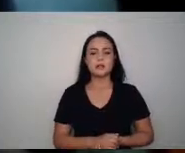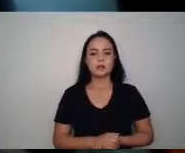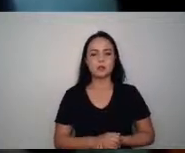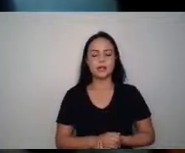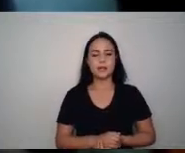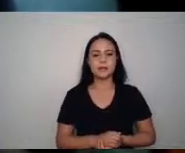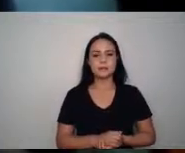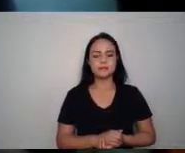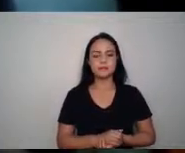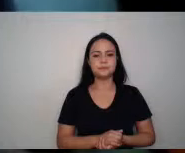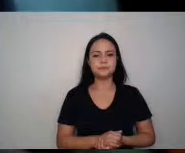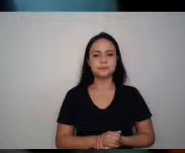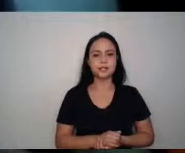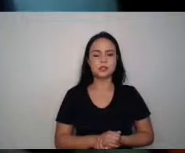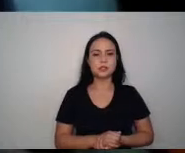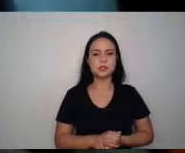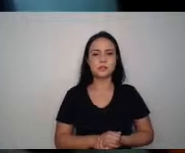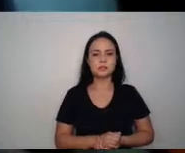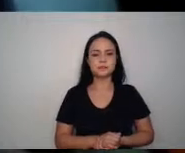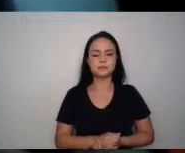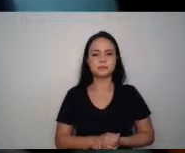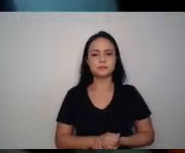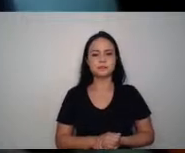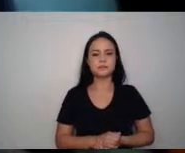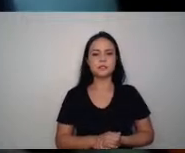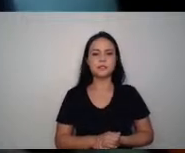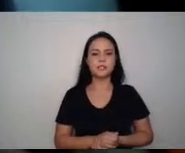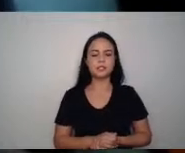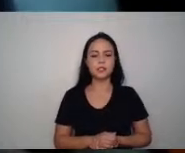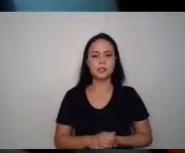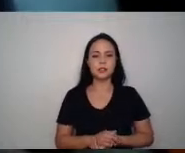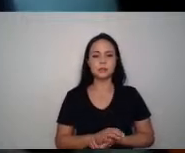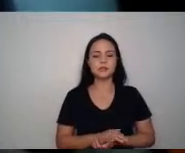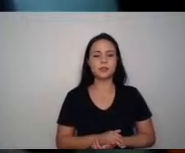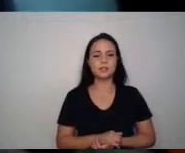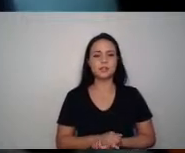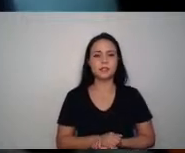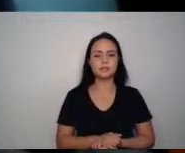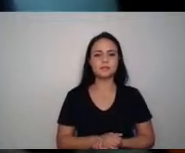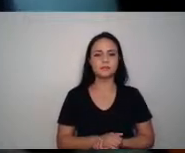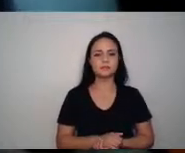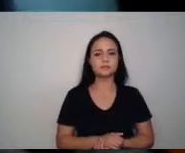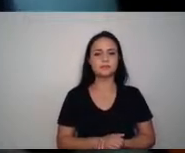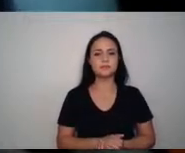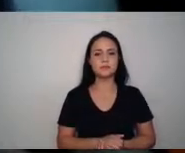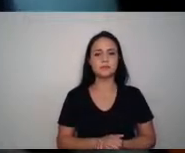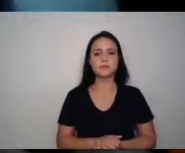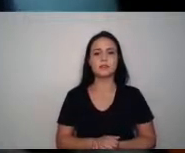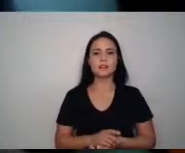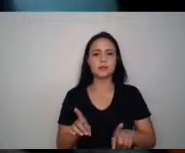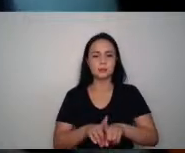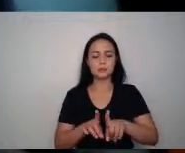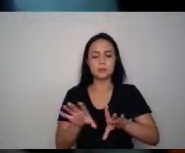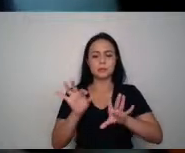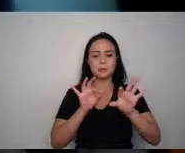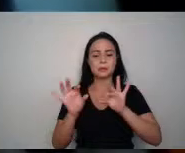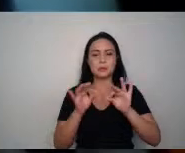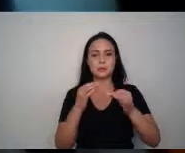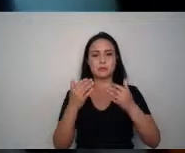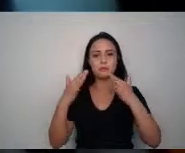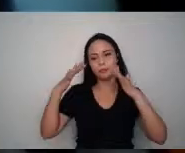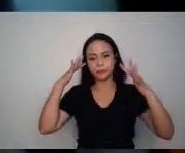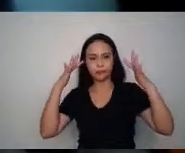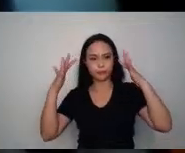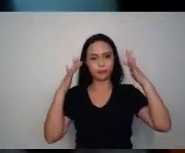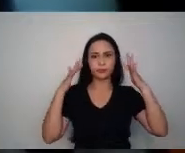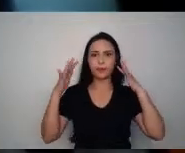carried out, the equipment, the clothing, and uniforms, and the security itself, the interruptions and